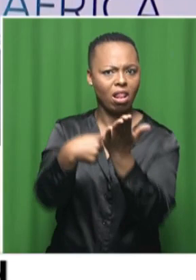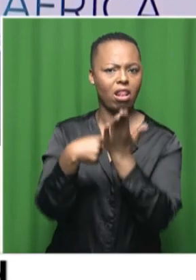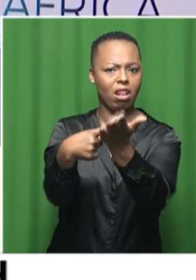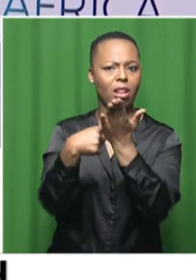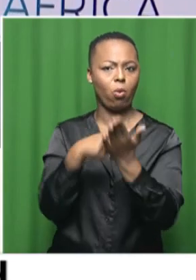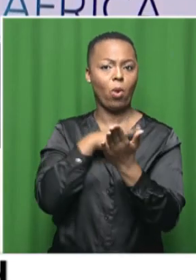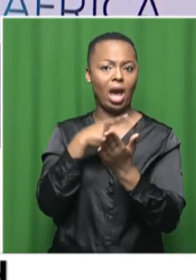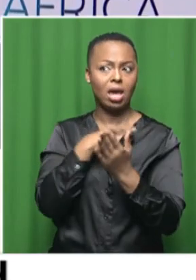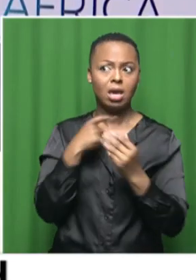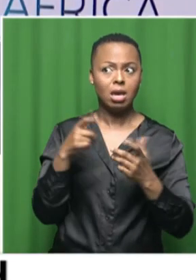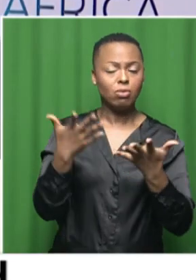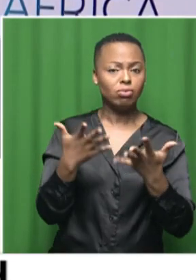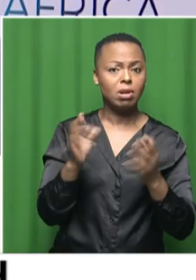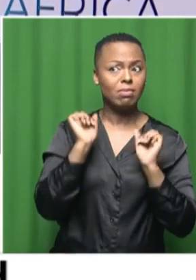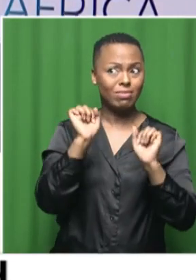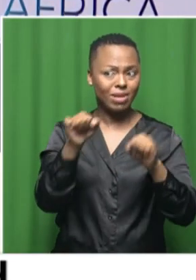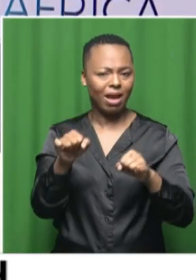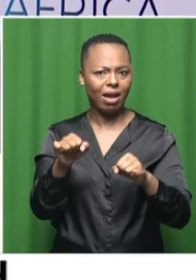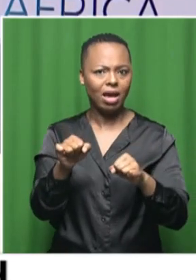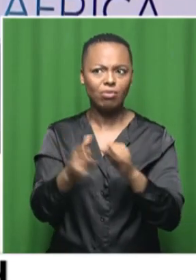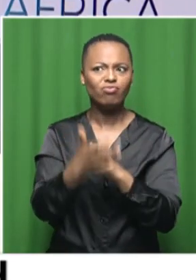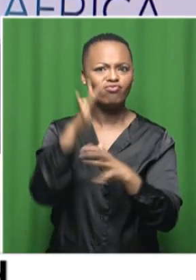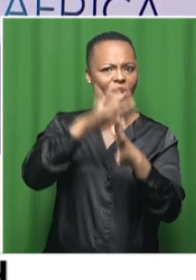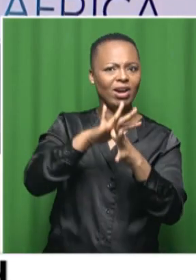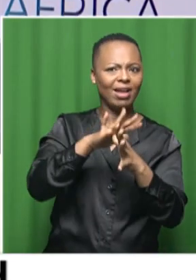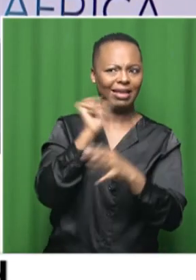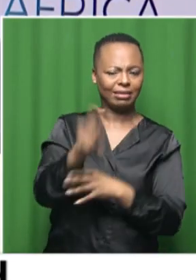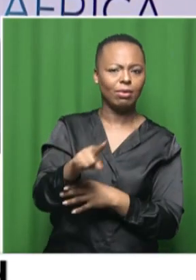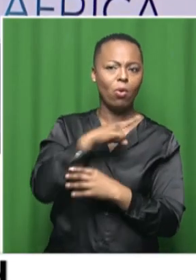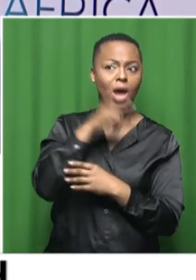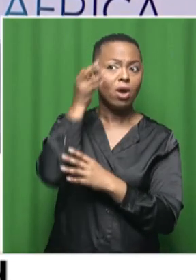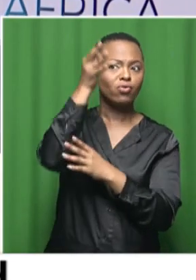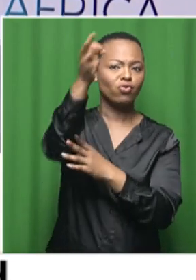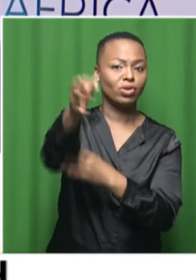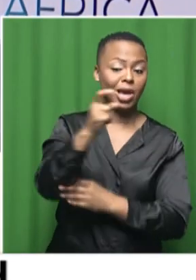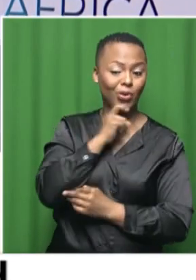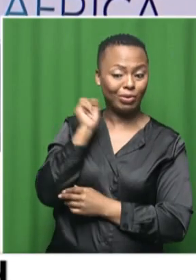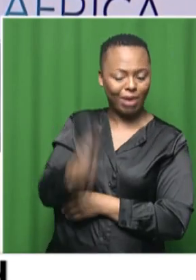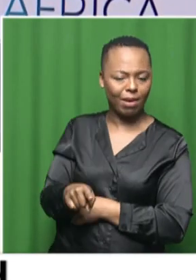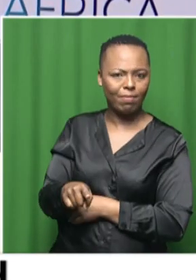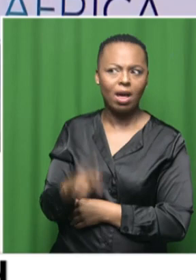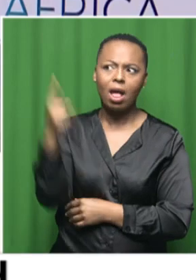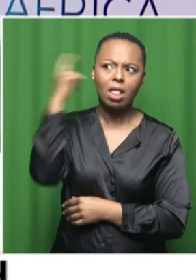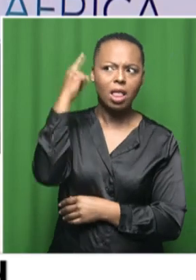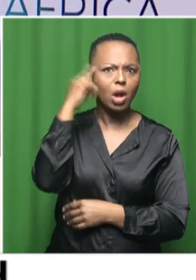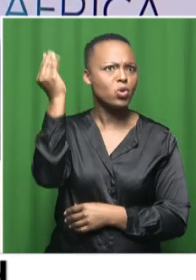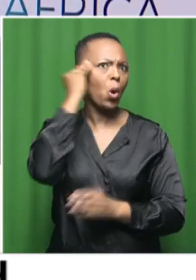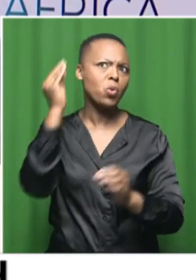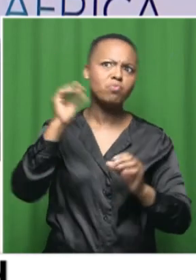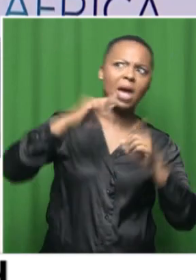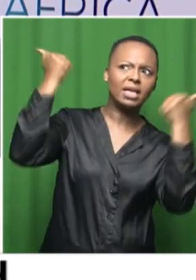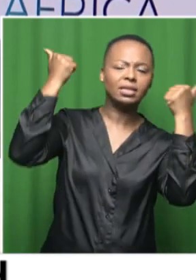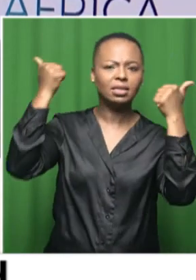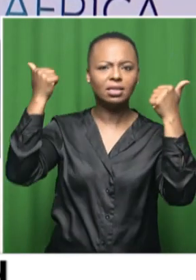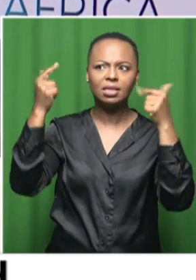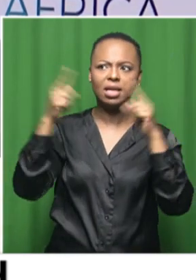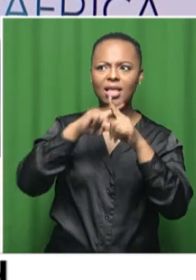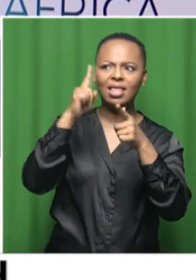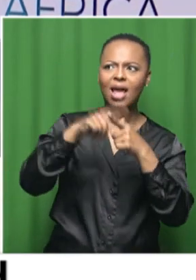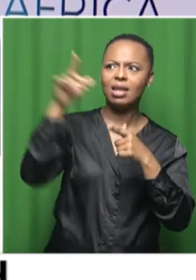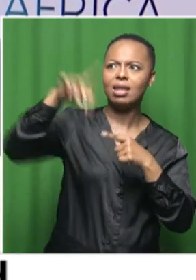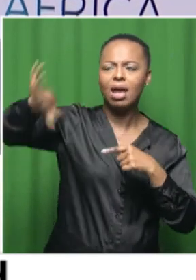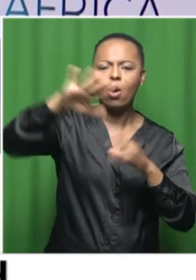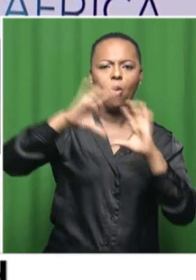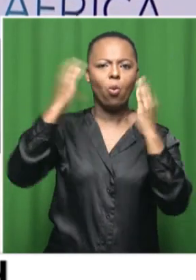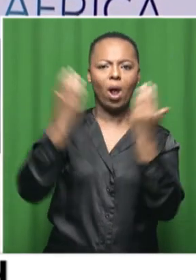into the future. But like I said, we are sitting with the technology. We think we know better than the rest of the world. Sasol has done this over a period